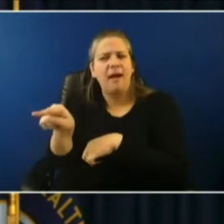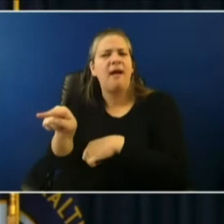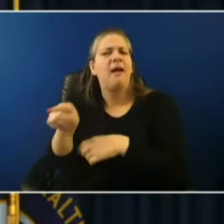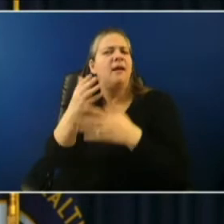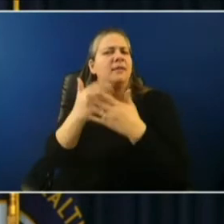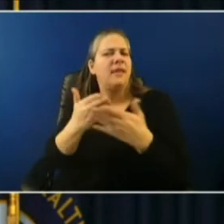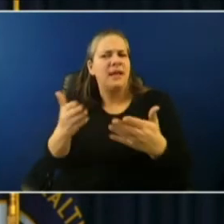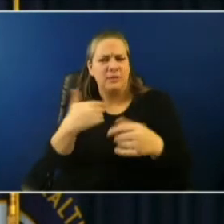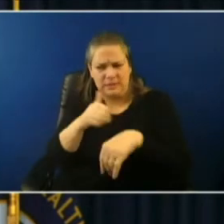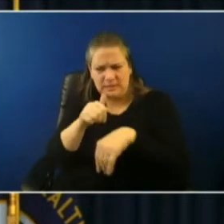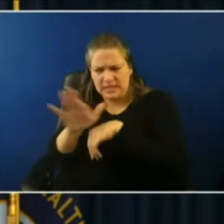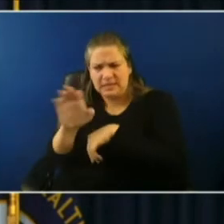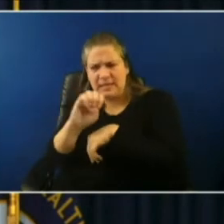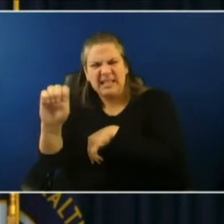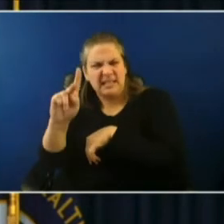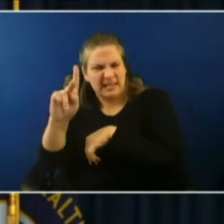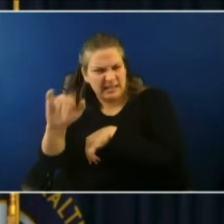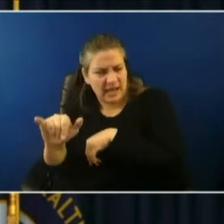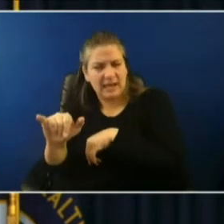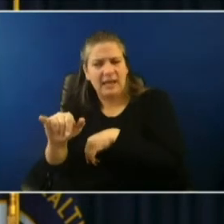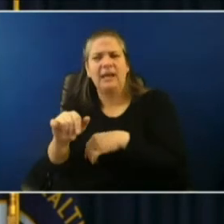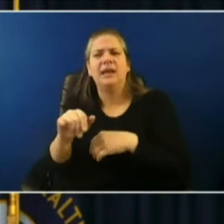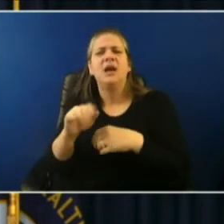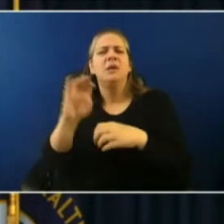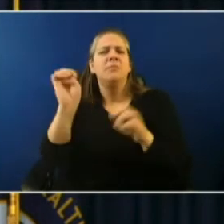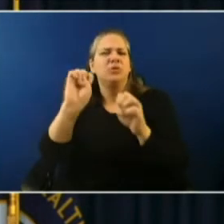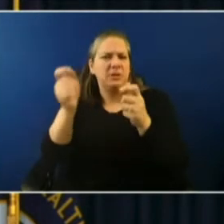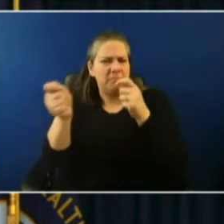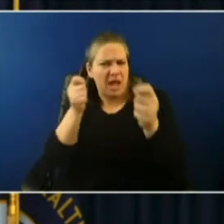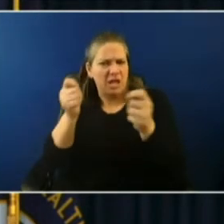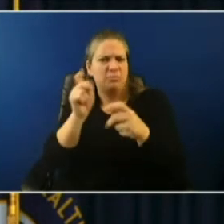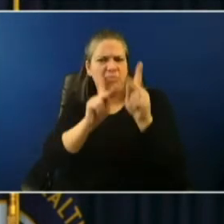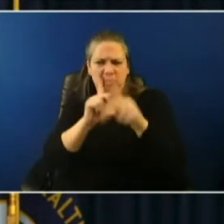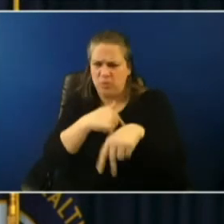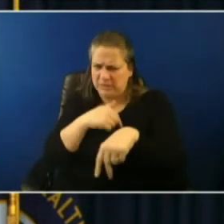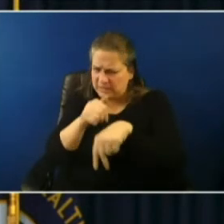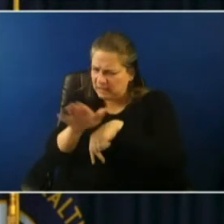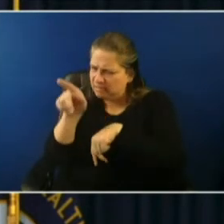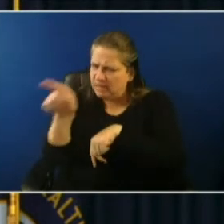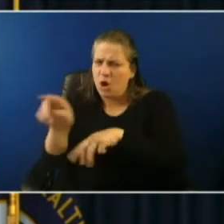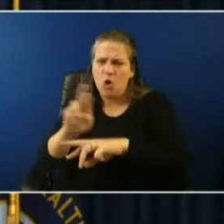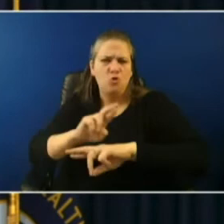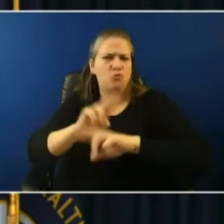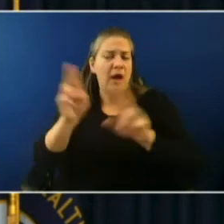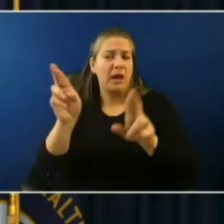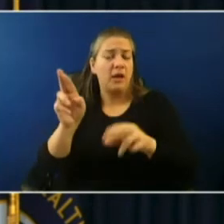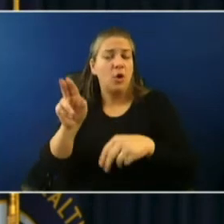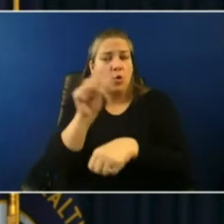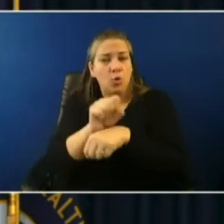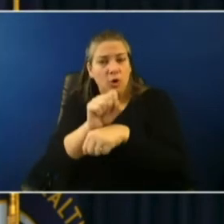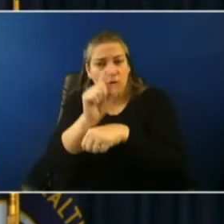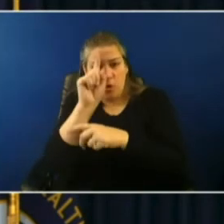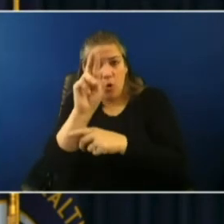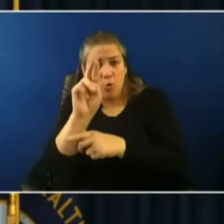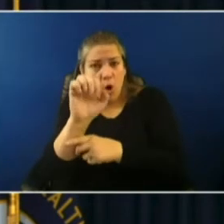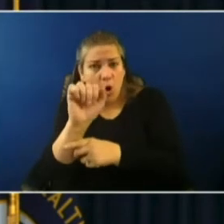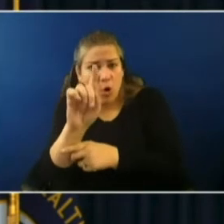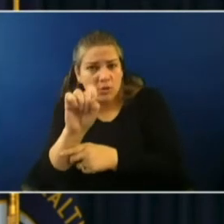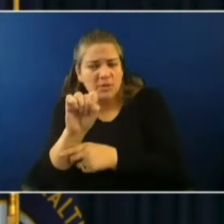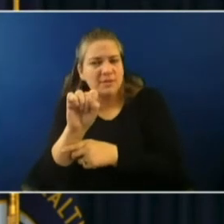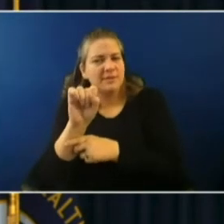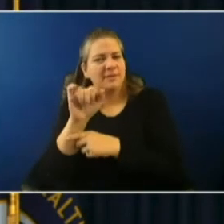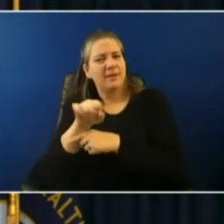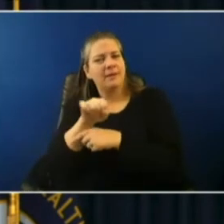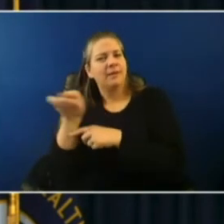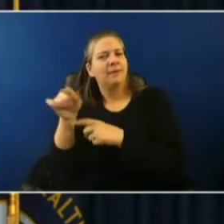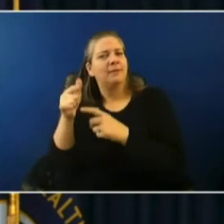Kentucky, working with emergency management folks. They're ready to treat the roads, especially the most traveled roads in